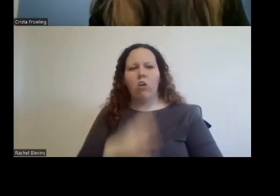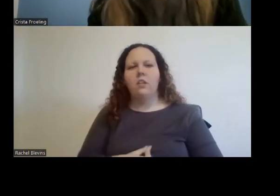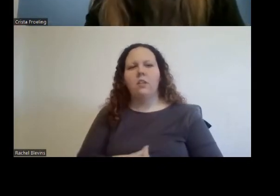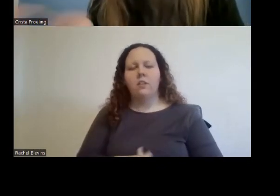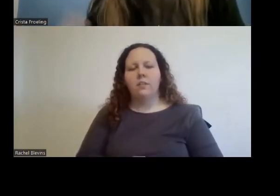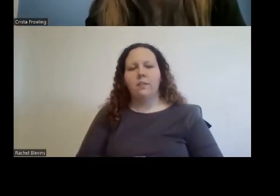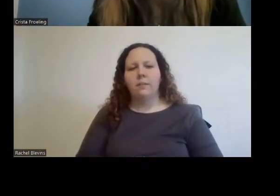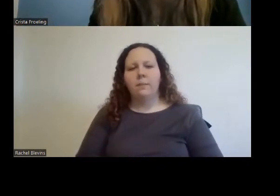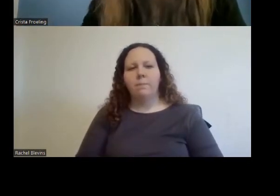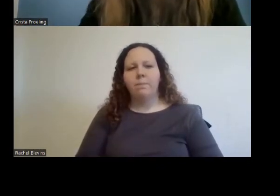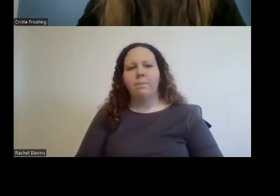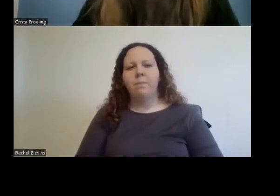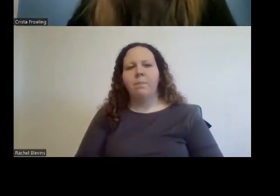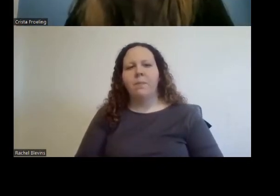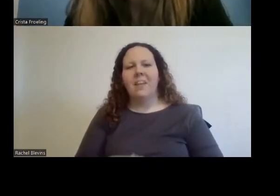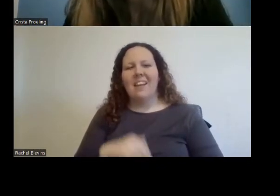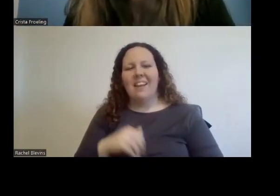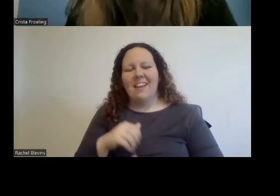And then severe,